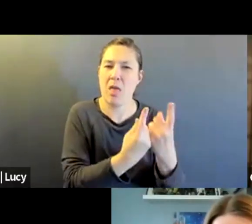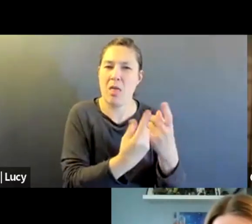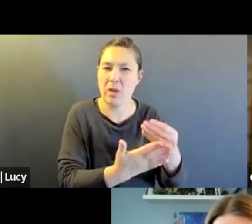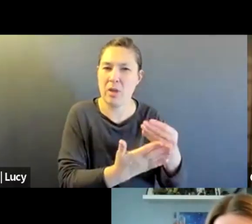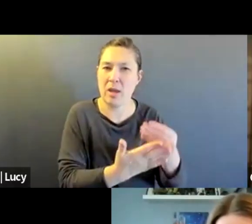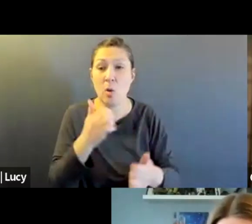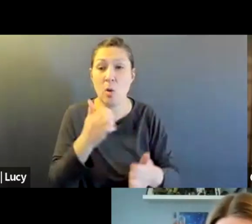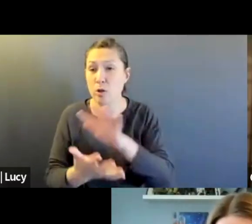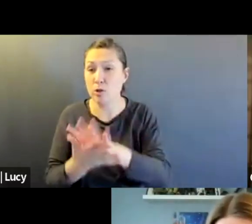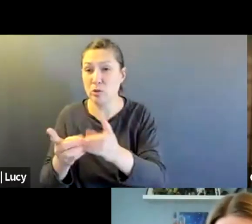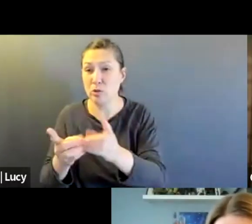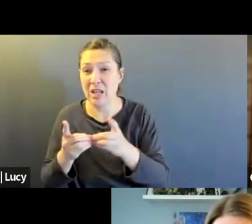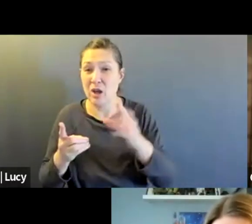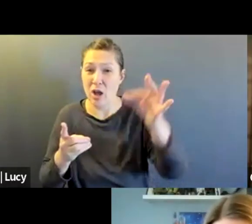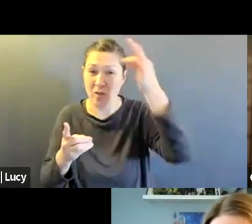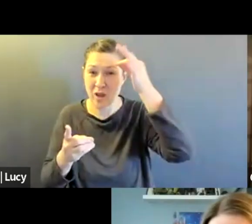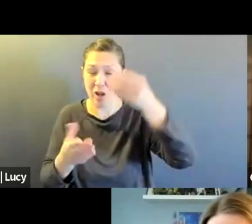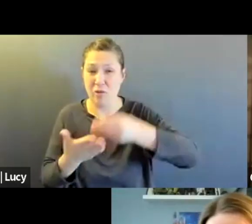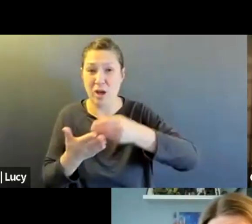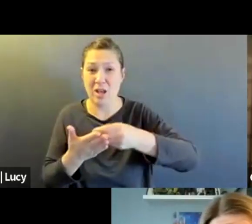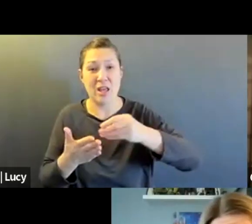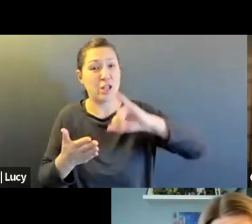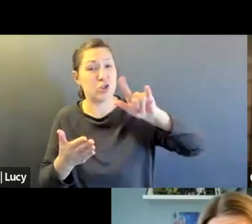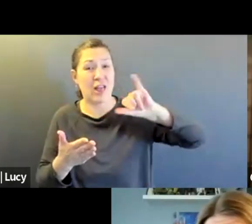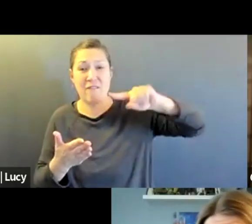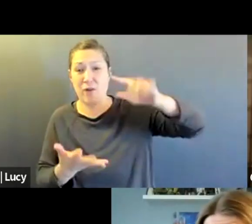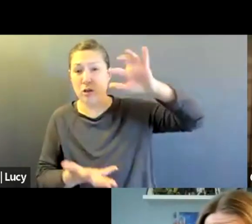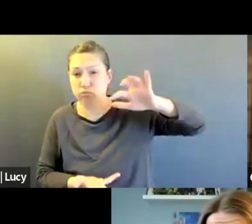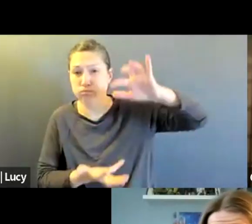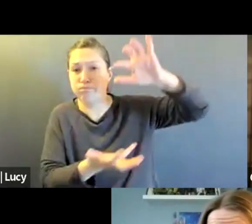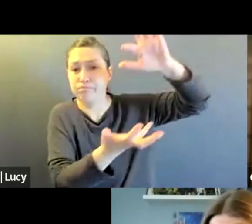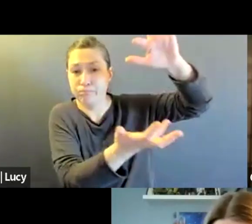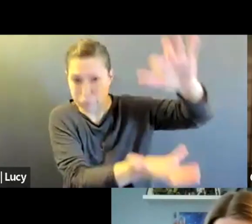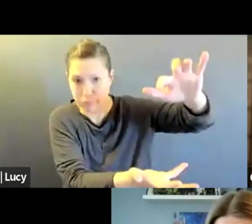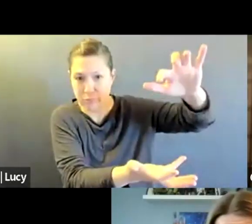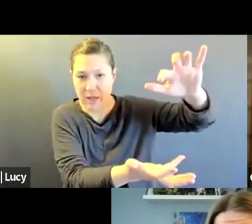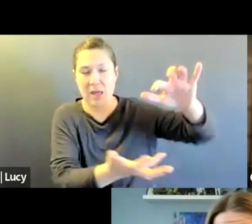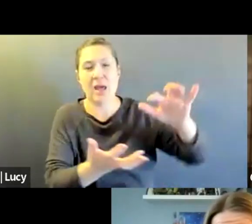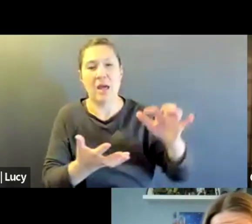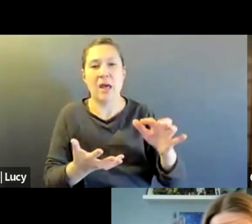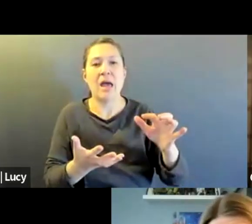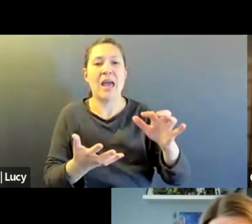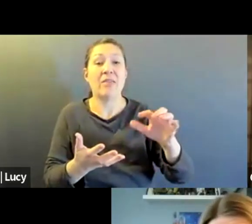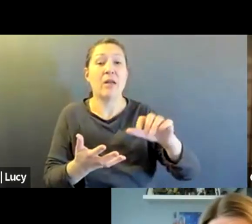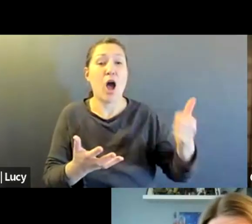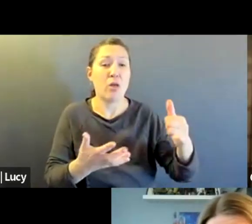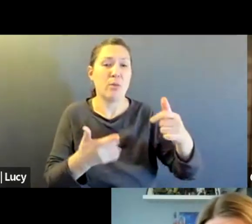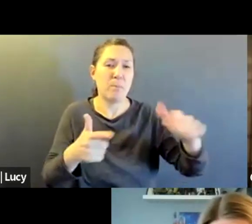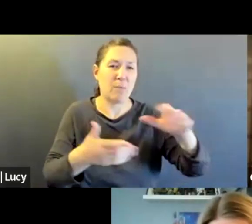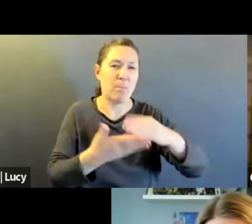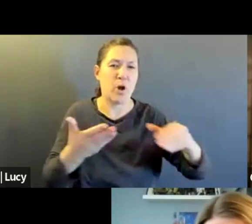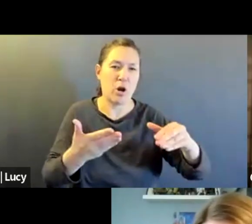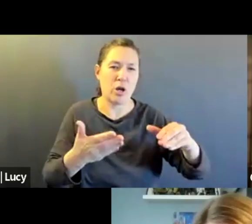federal funding, they get that huge bulk on July 1, and then they get the rest of the funding in October. And so really, other